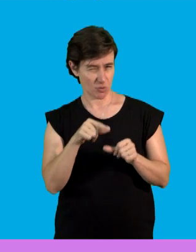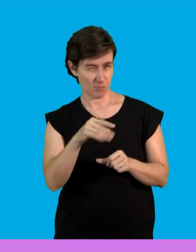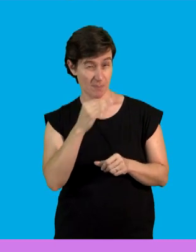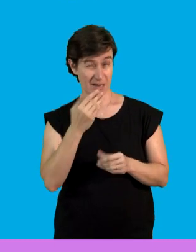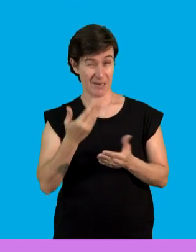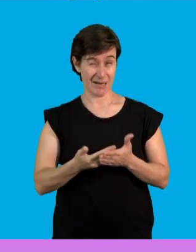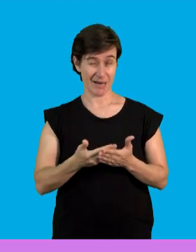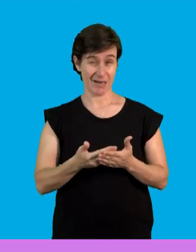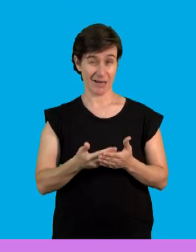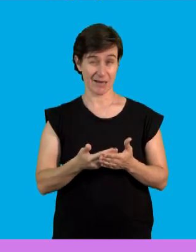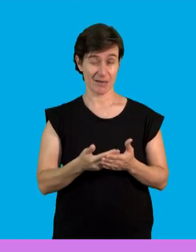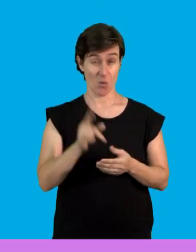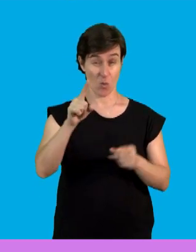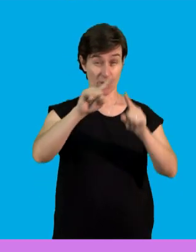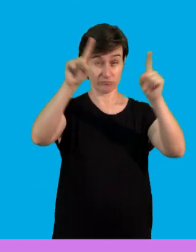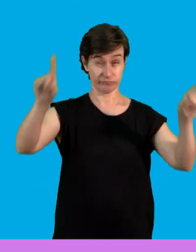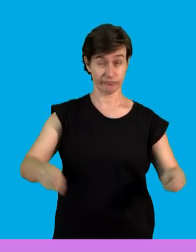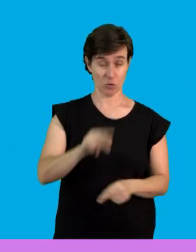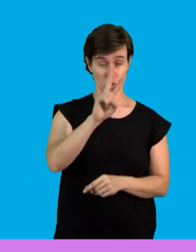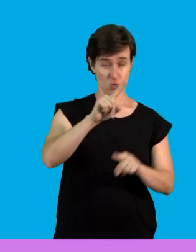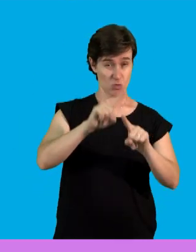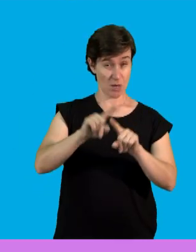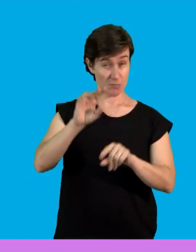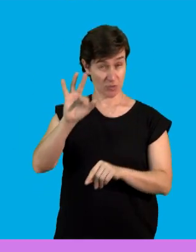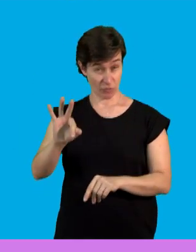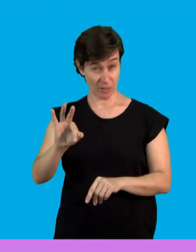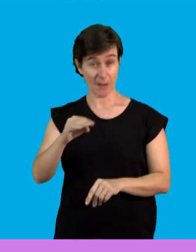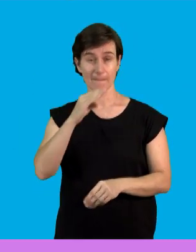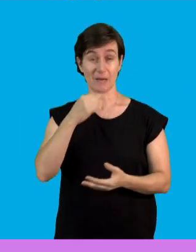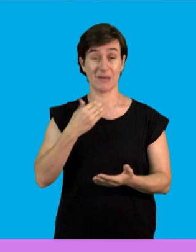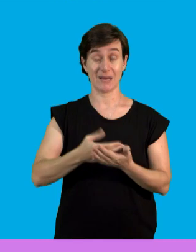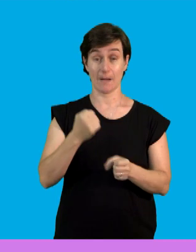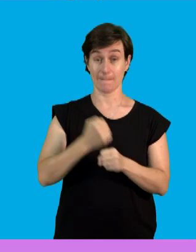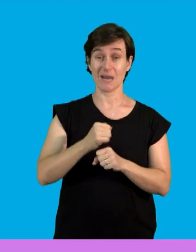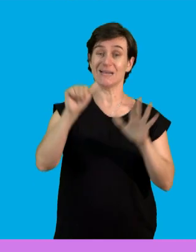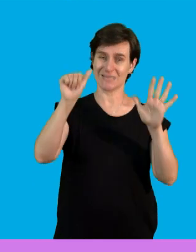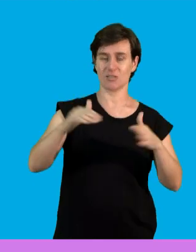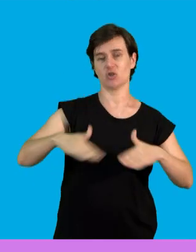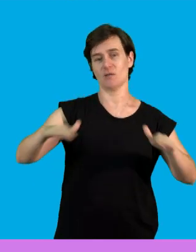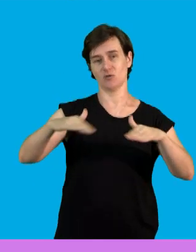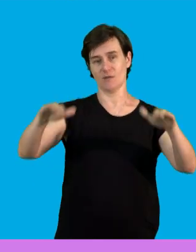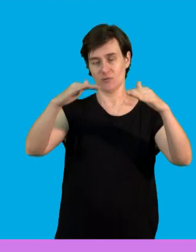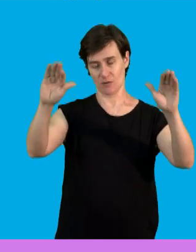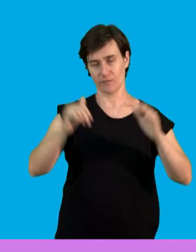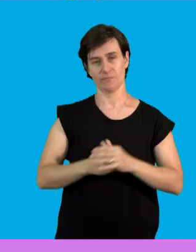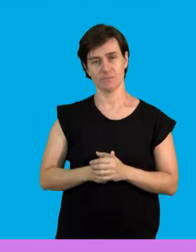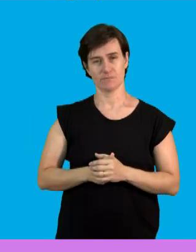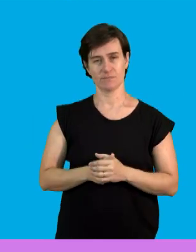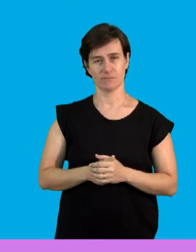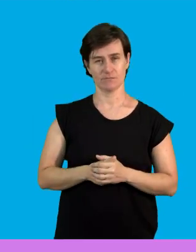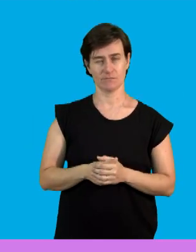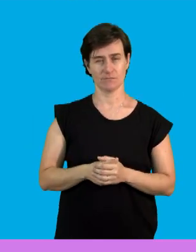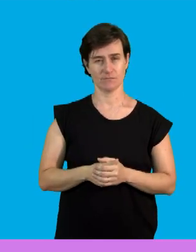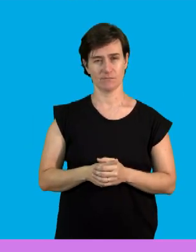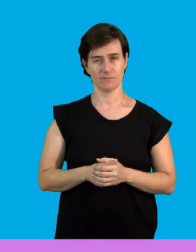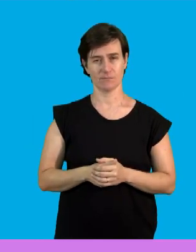3.38. So that is 3. So when we use this way, it's 2 times 3, and we